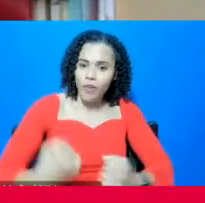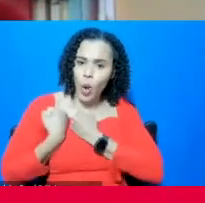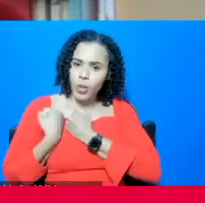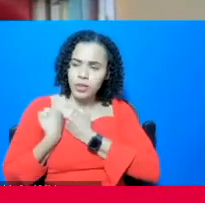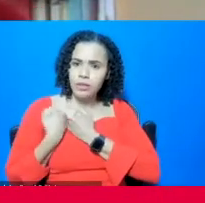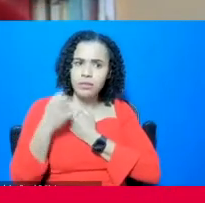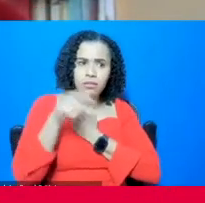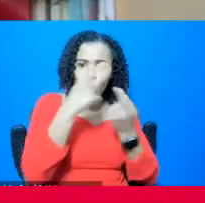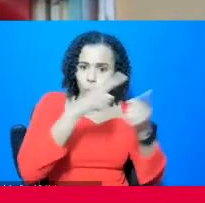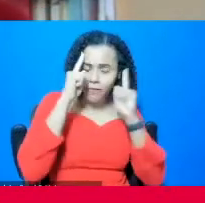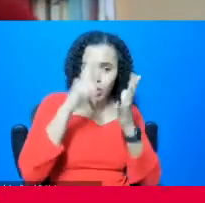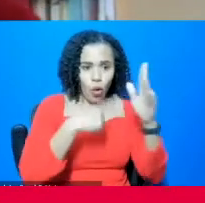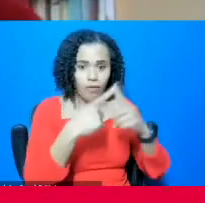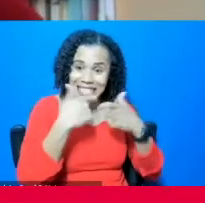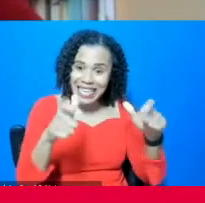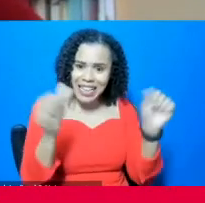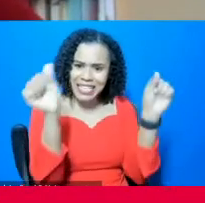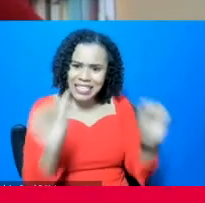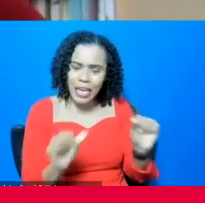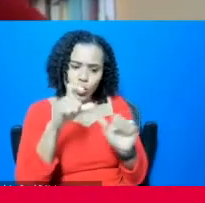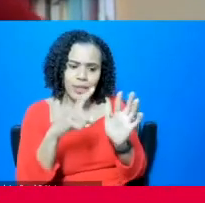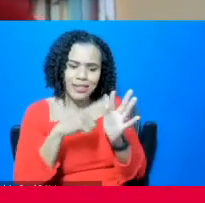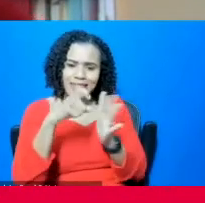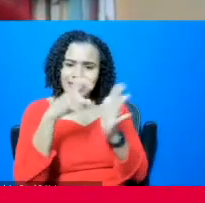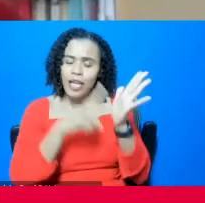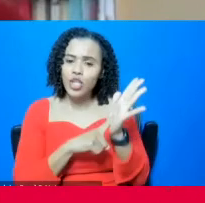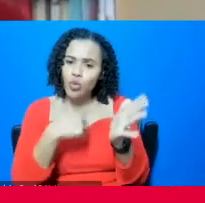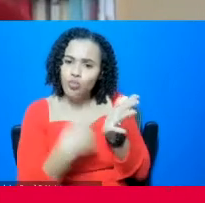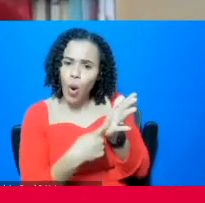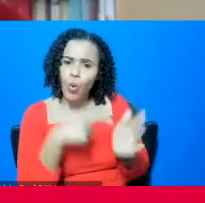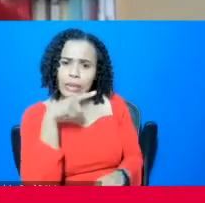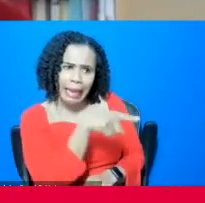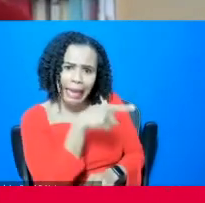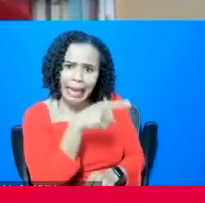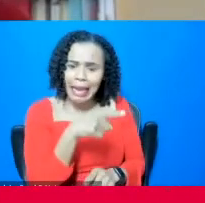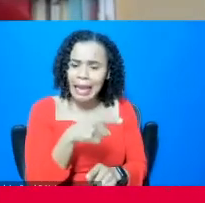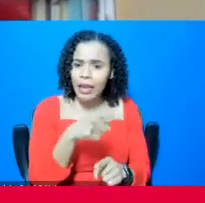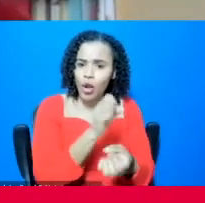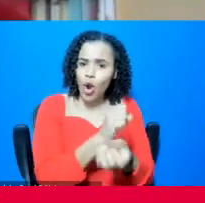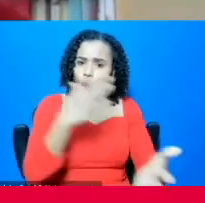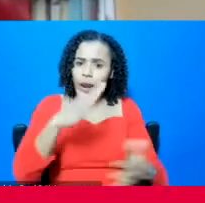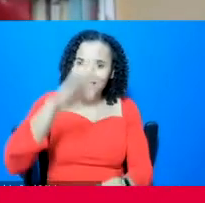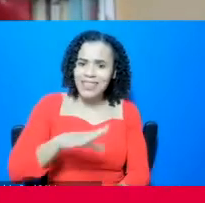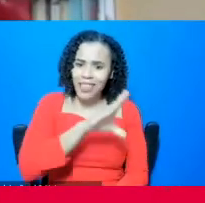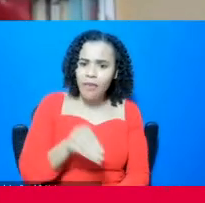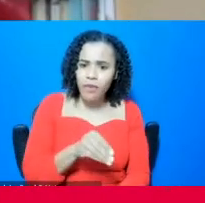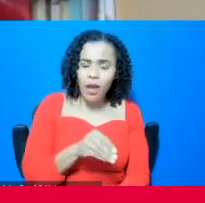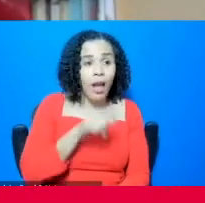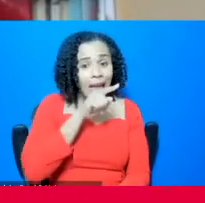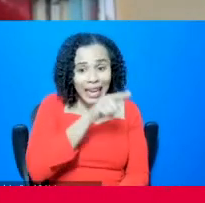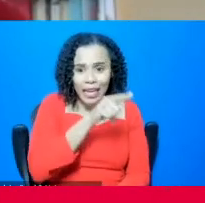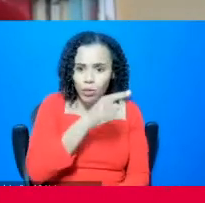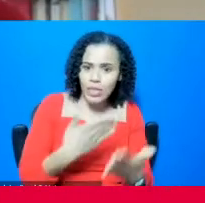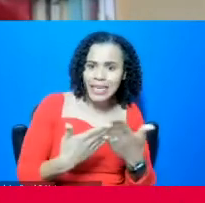has a statue of Cecil Rhodes, who was a man responsible for the colonization of South Africa and the subsequent neo-imperialist